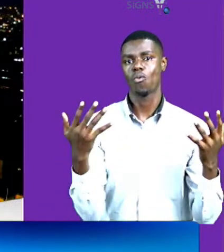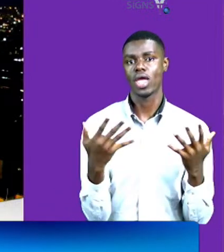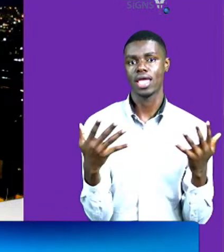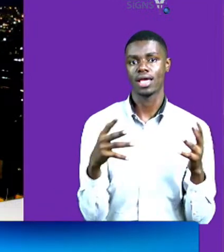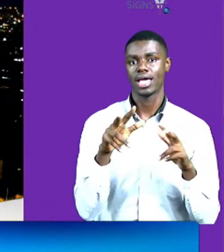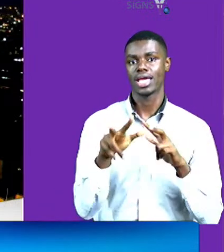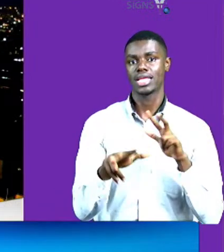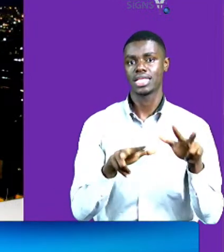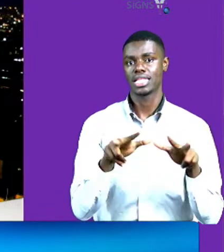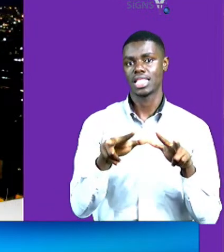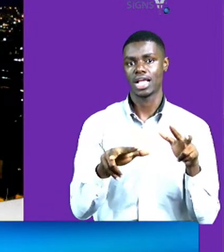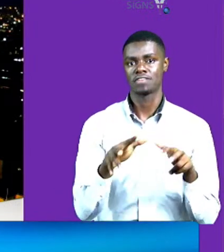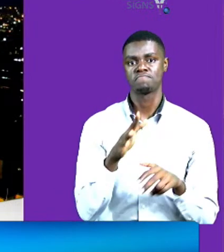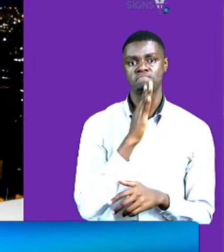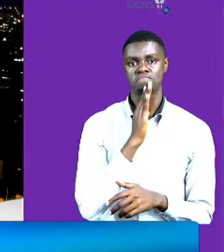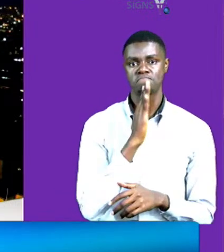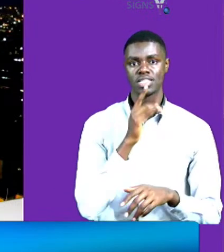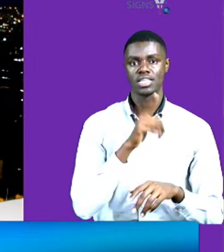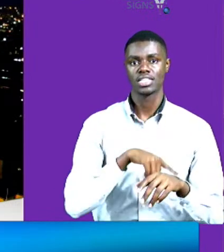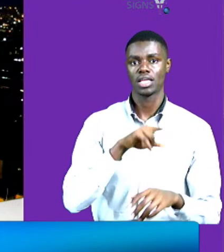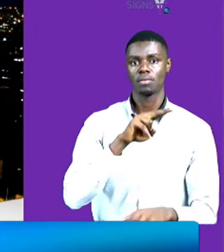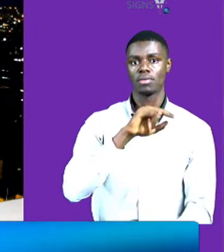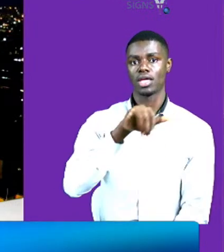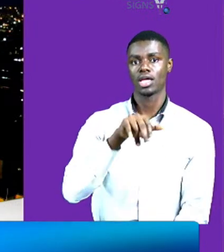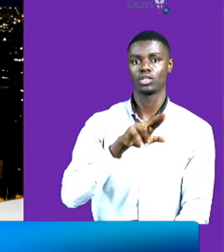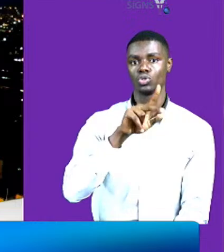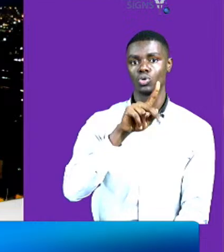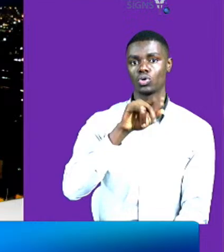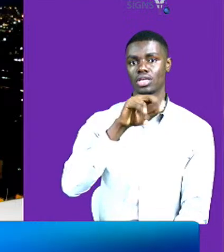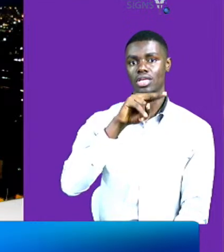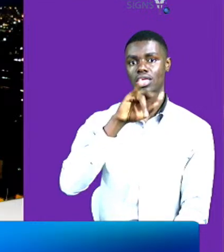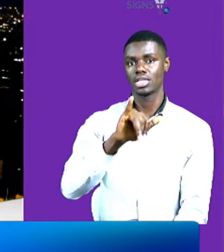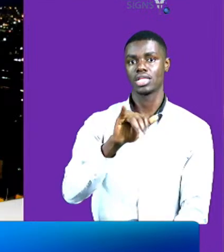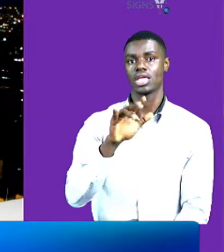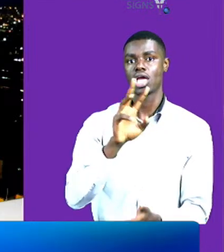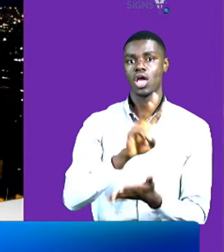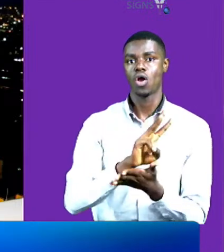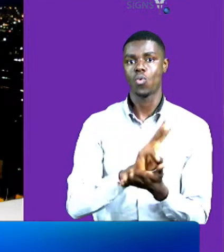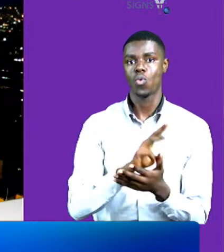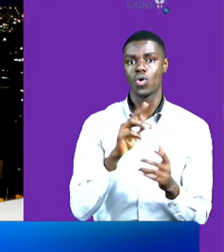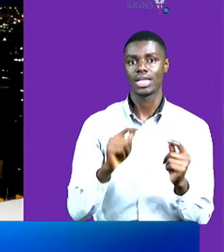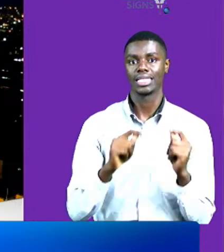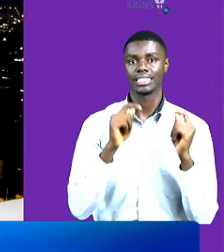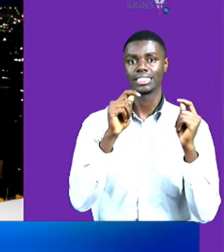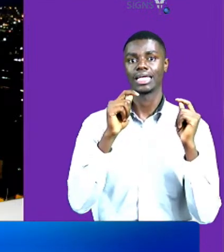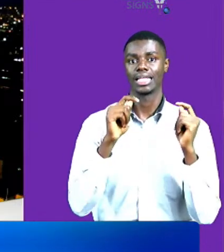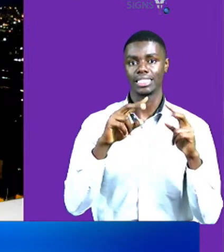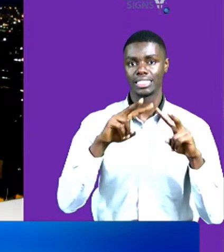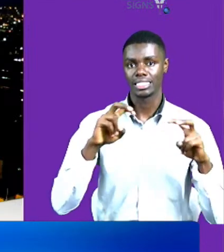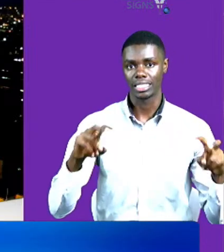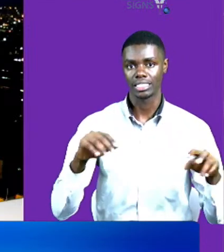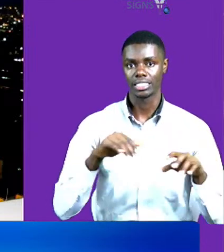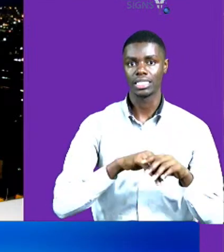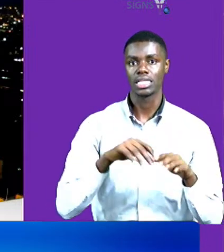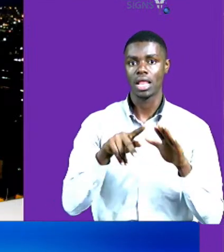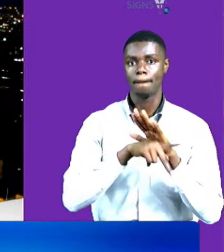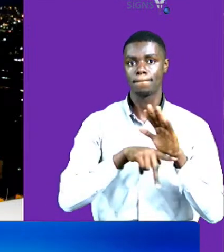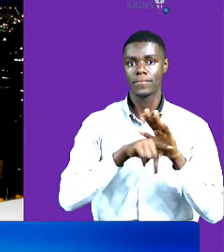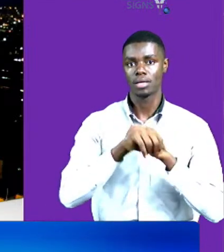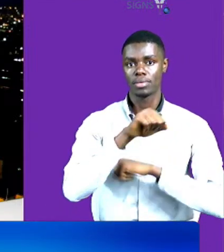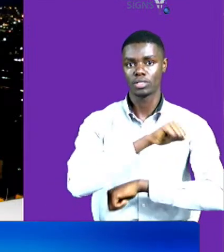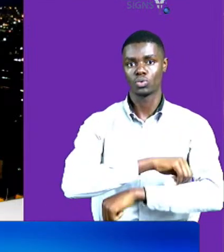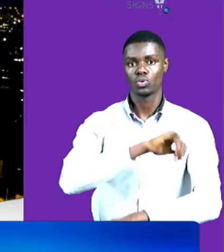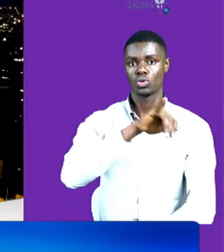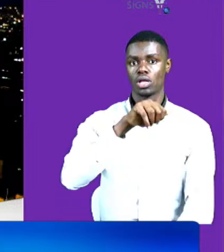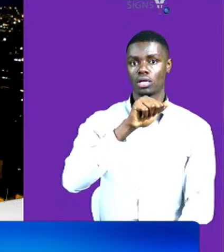Kirinyaga. Speaking during the Njokeine Ward talent search at Gashodho Primary School, James